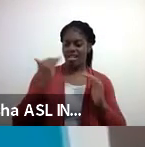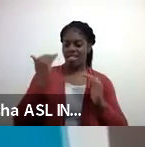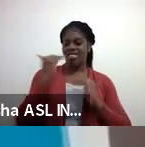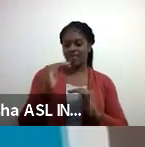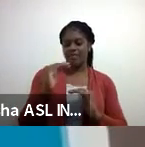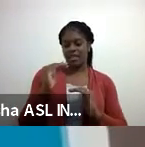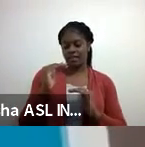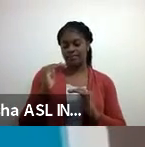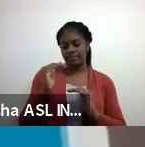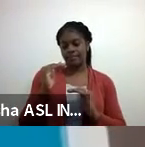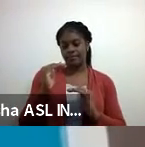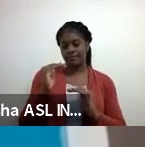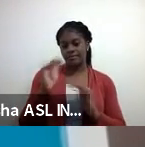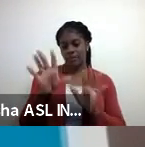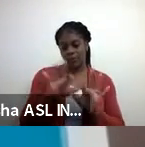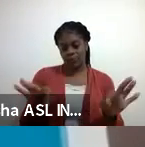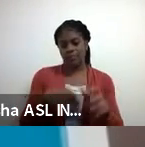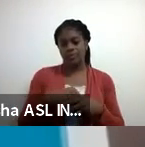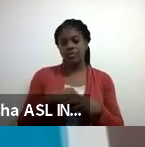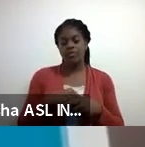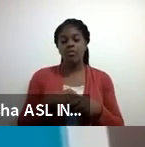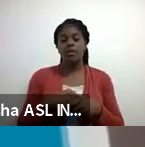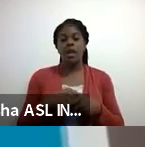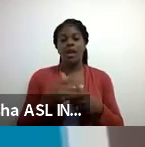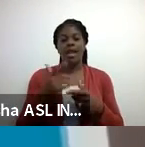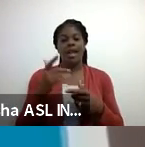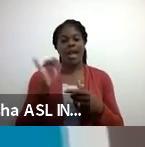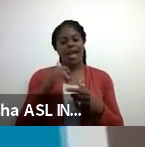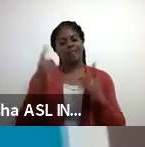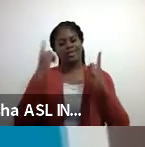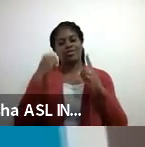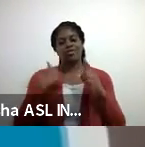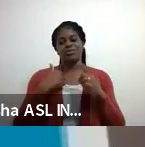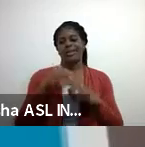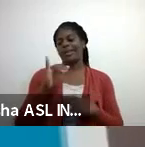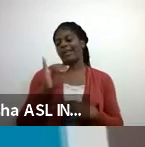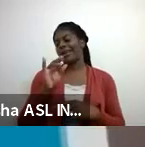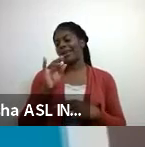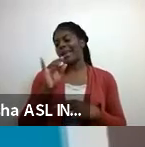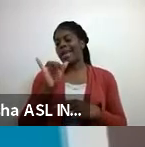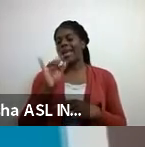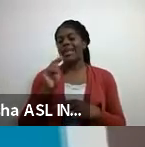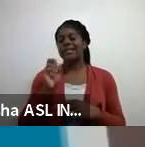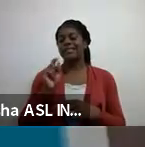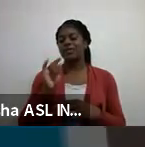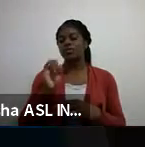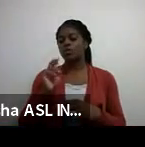degree. This is what I consider to be institutionalized oppression.